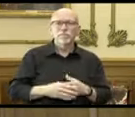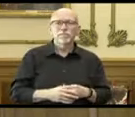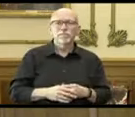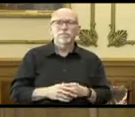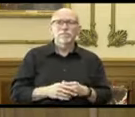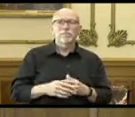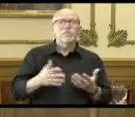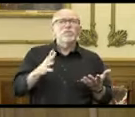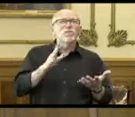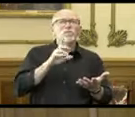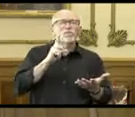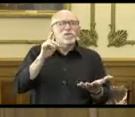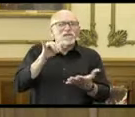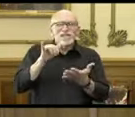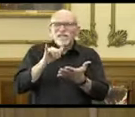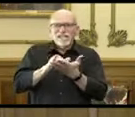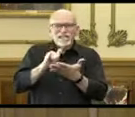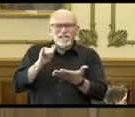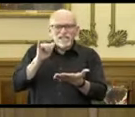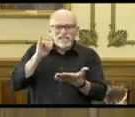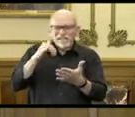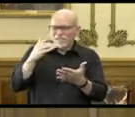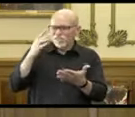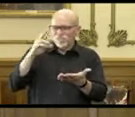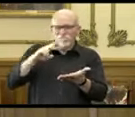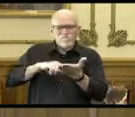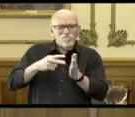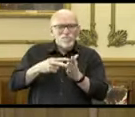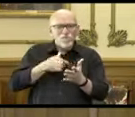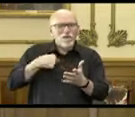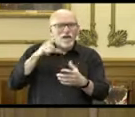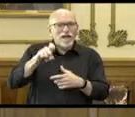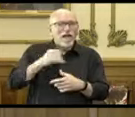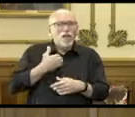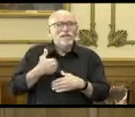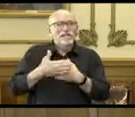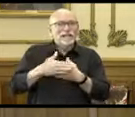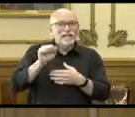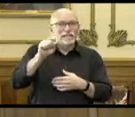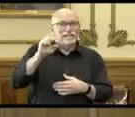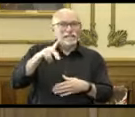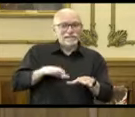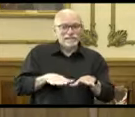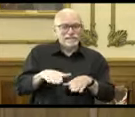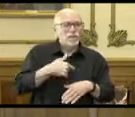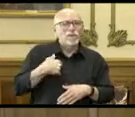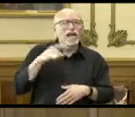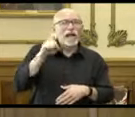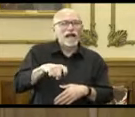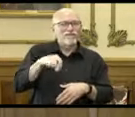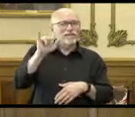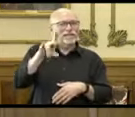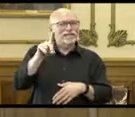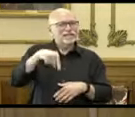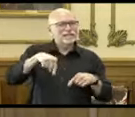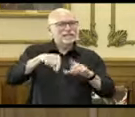is why this is the next prudent step that we as a state need to